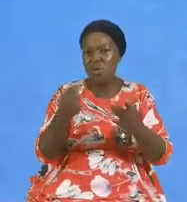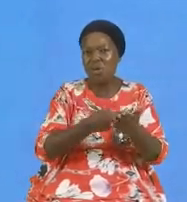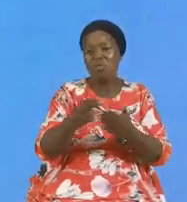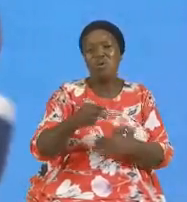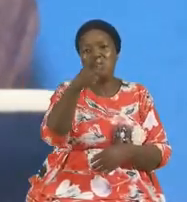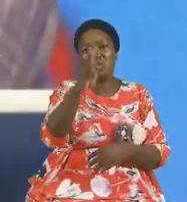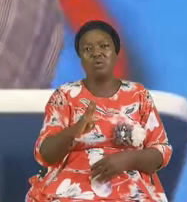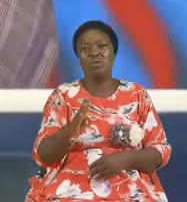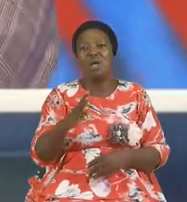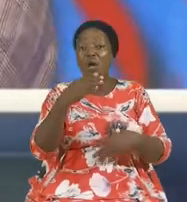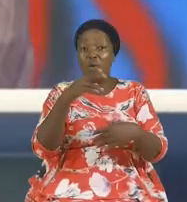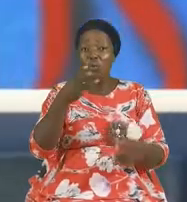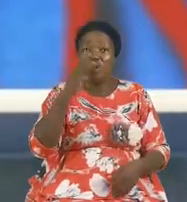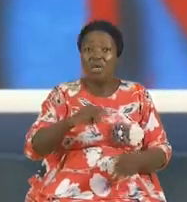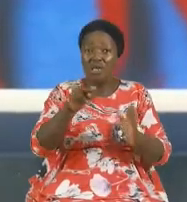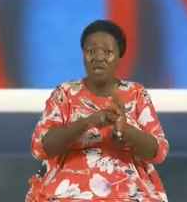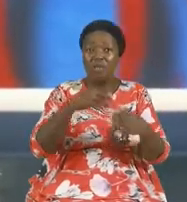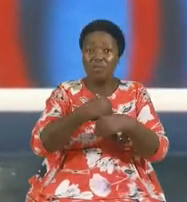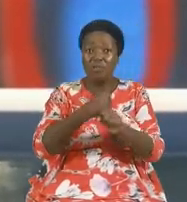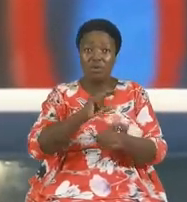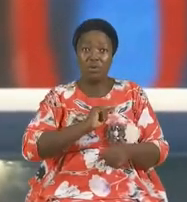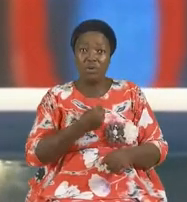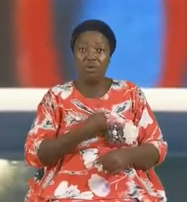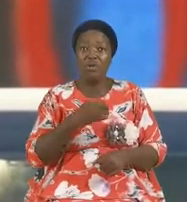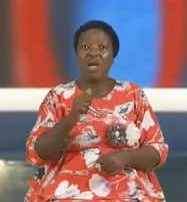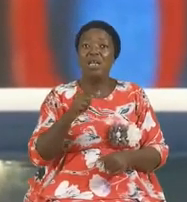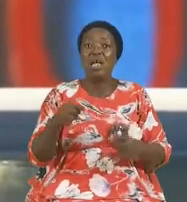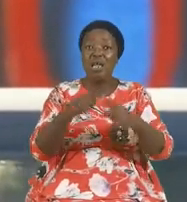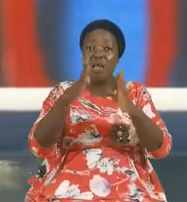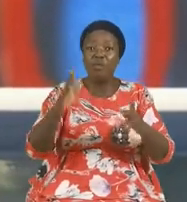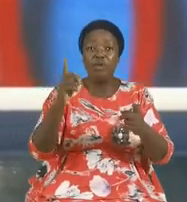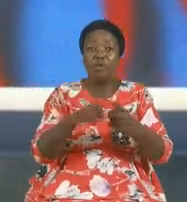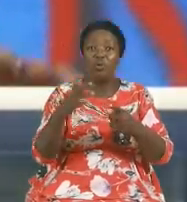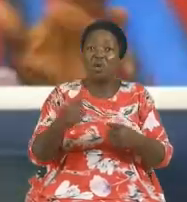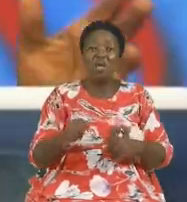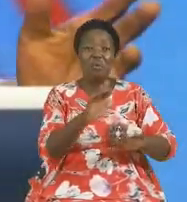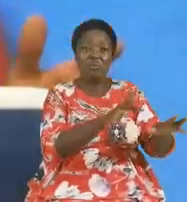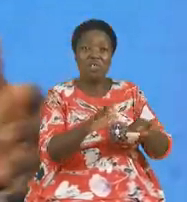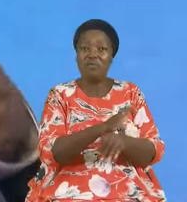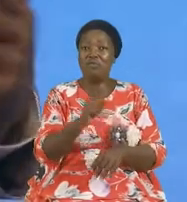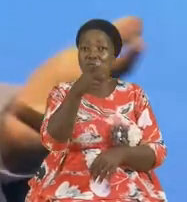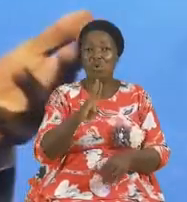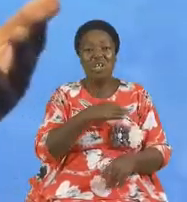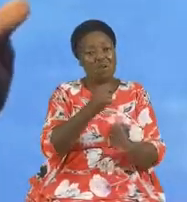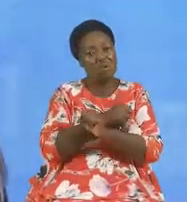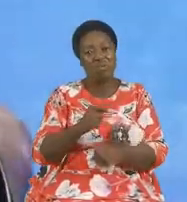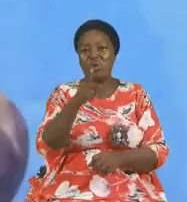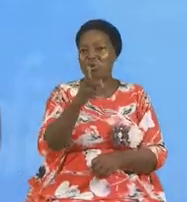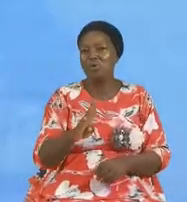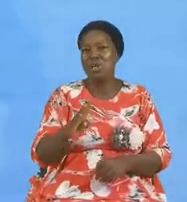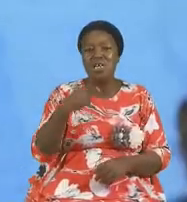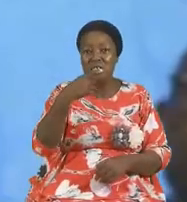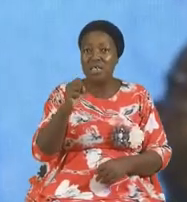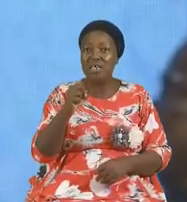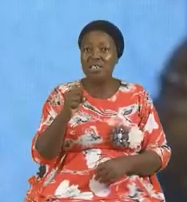wickedness makes us an enemy to a holy God. Wickedness makes us enemies to